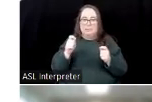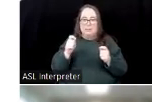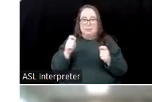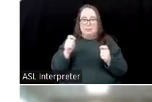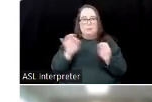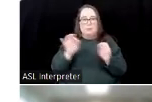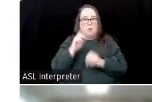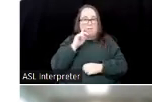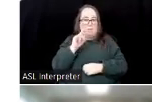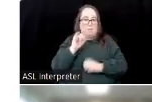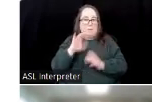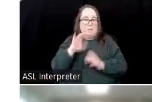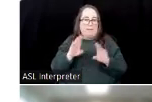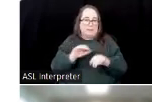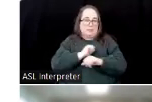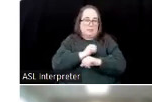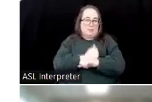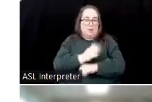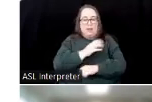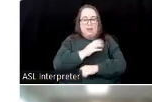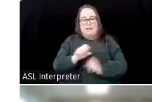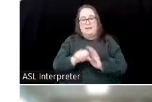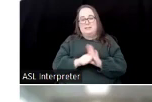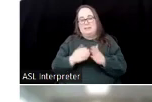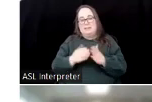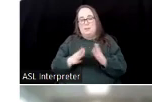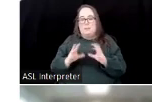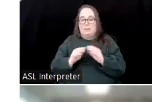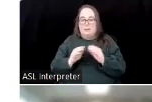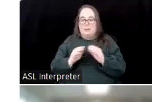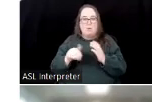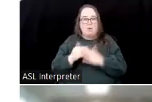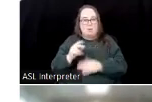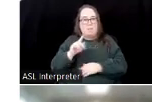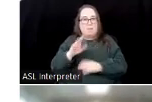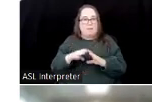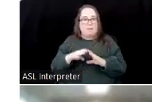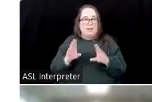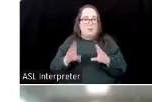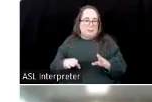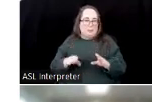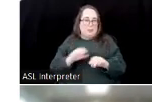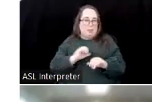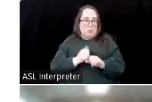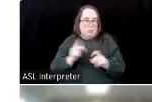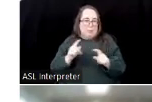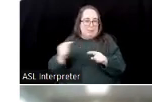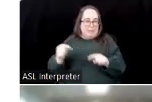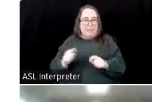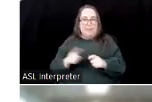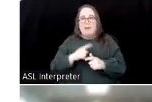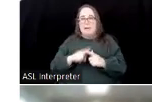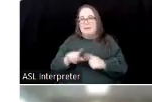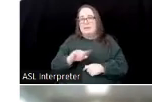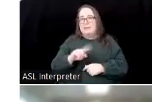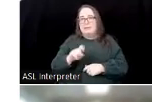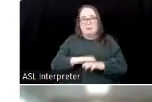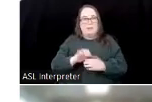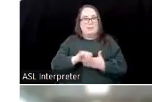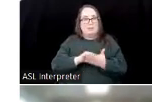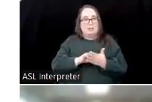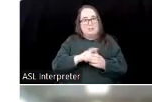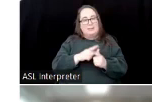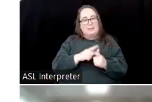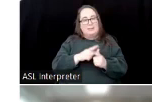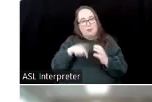housing authorities. And there's a statewide meeting where all the public housing authorities attend, and Liz was able to get on the agenda and spoke about this kind